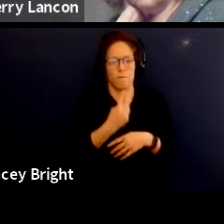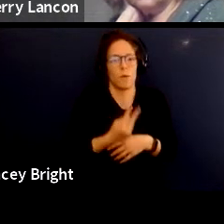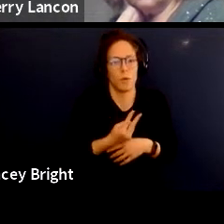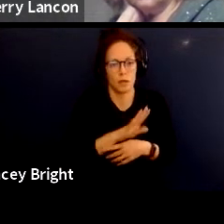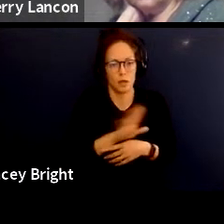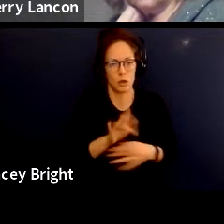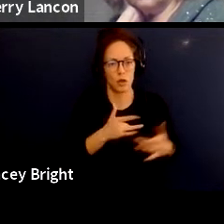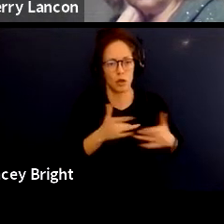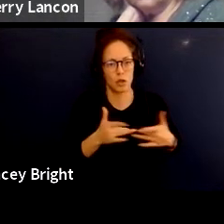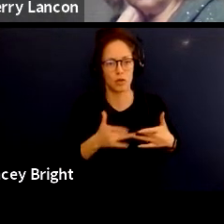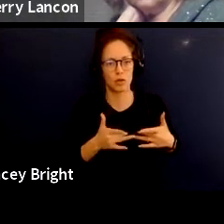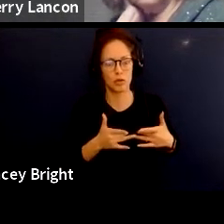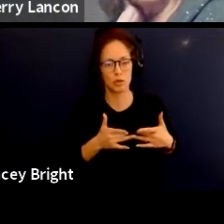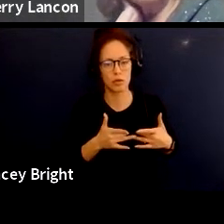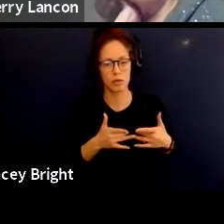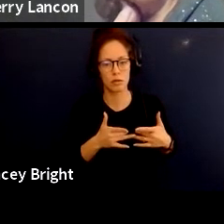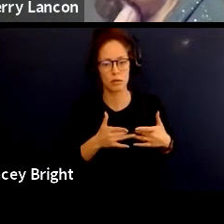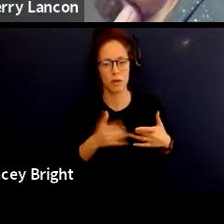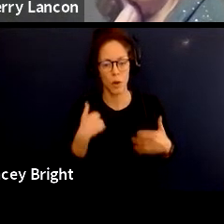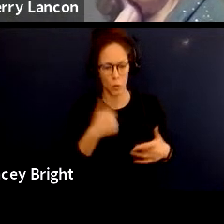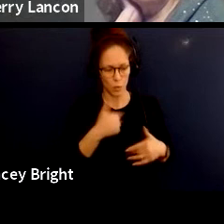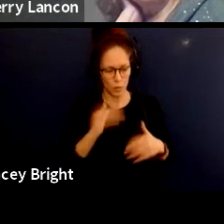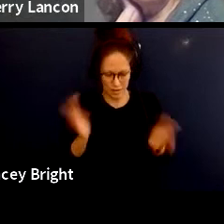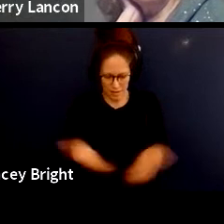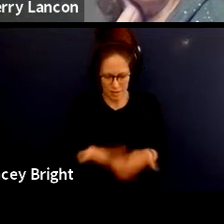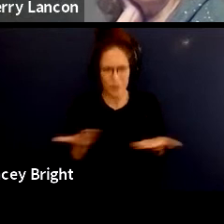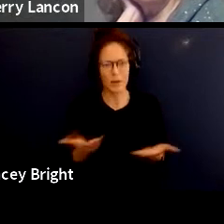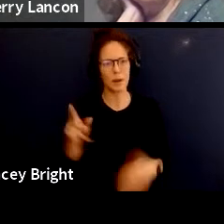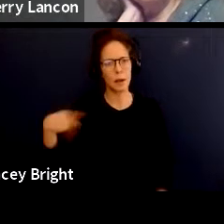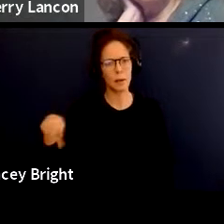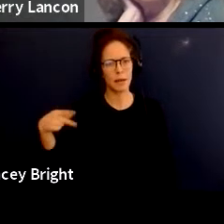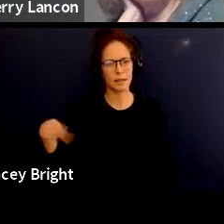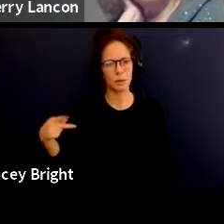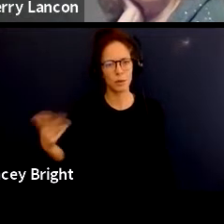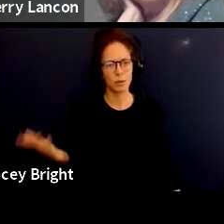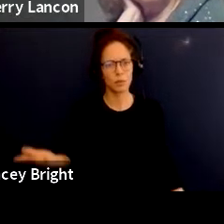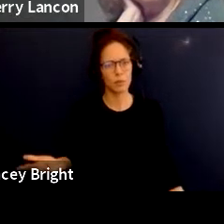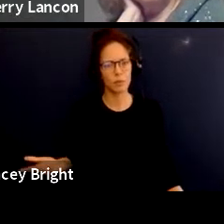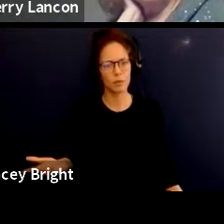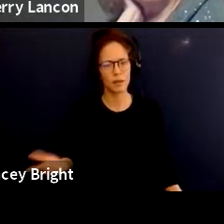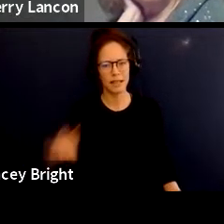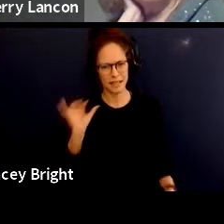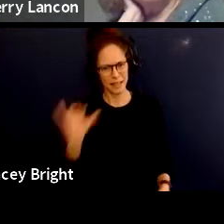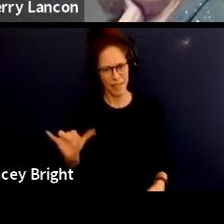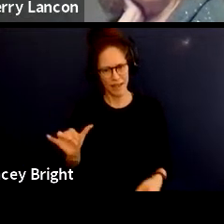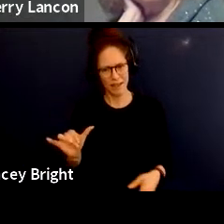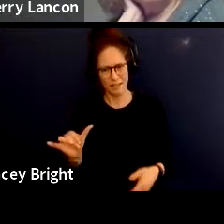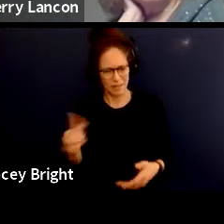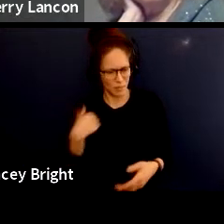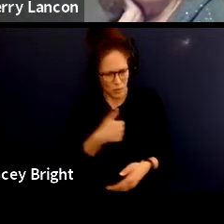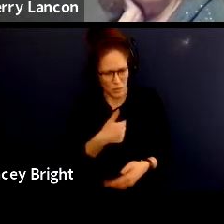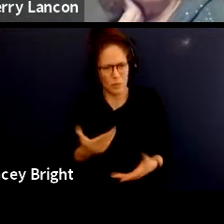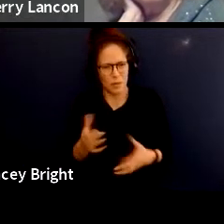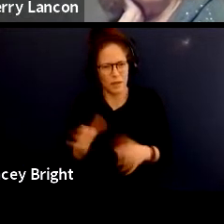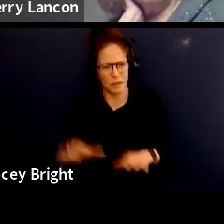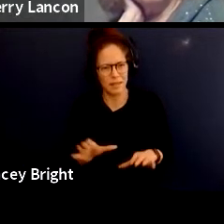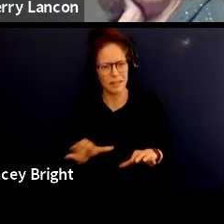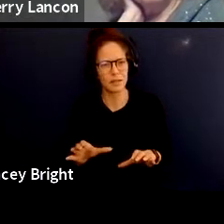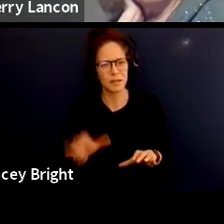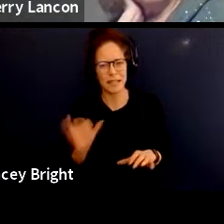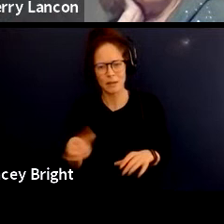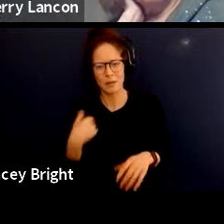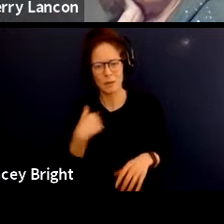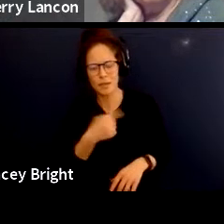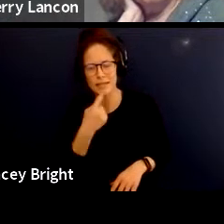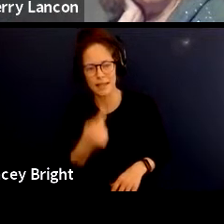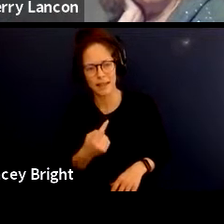valid concerns and opinions. We are PASCO, somos PASCO. Isn't that what we are? Isn't that what we say? Isn't